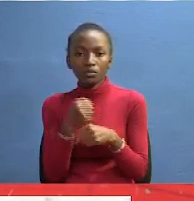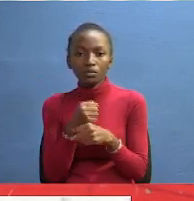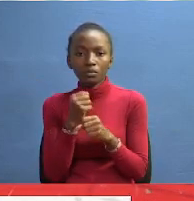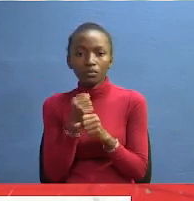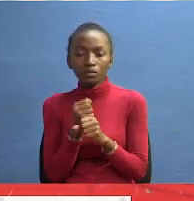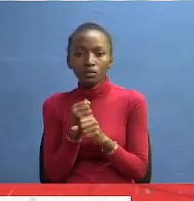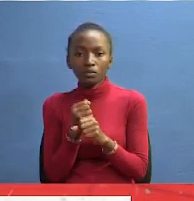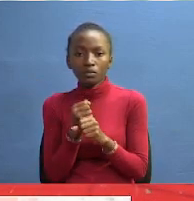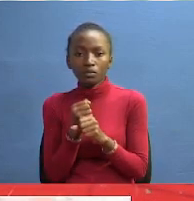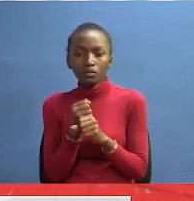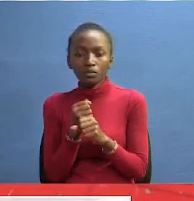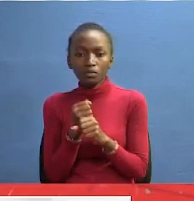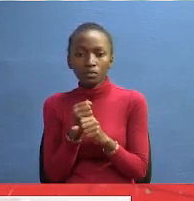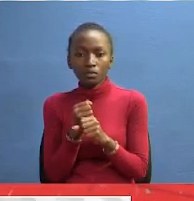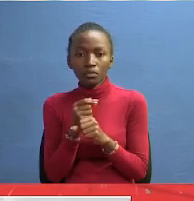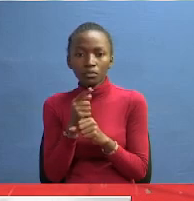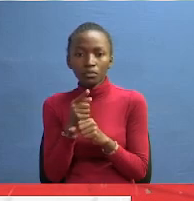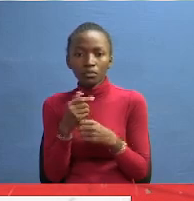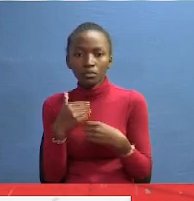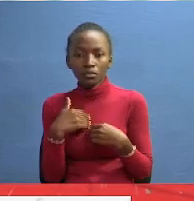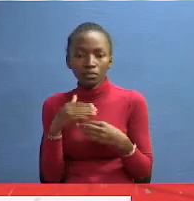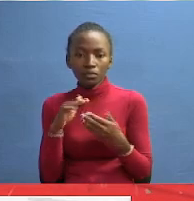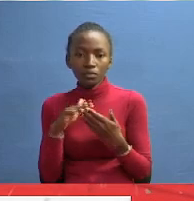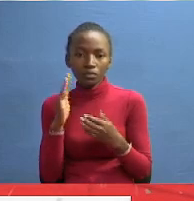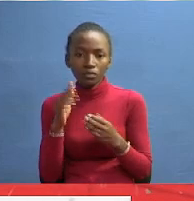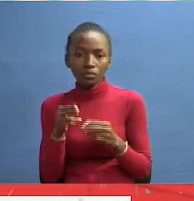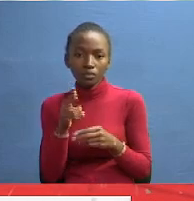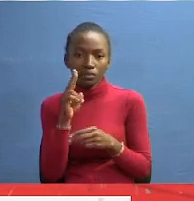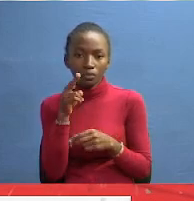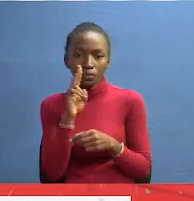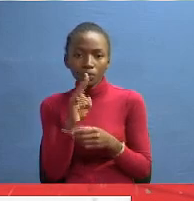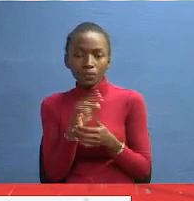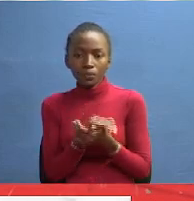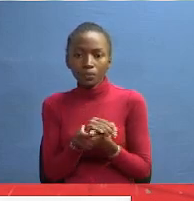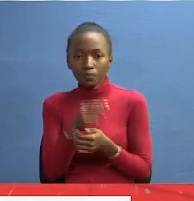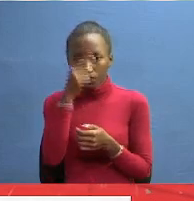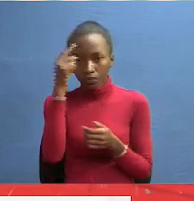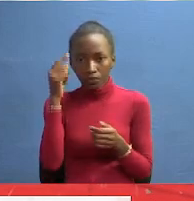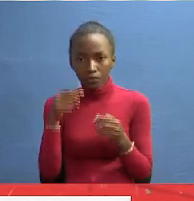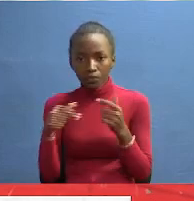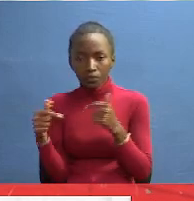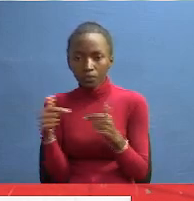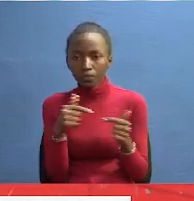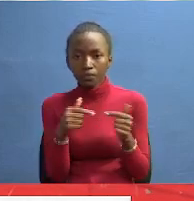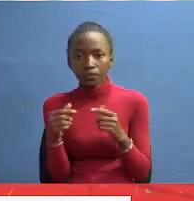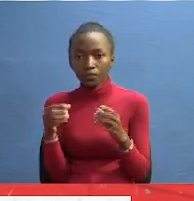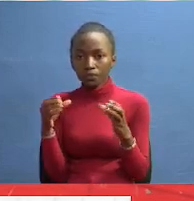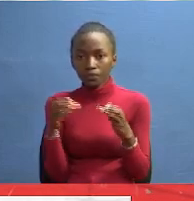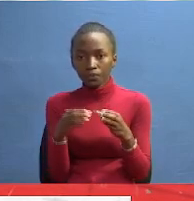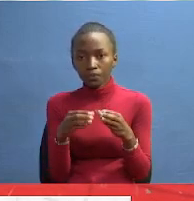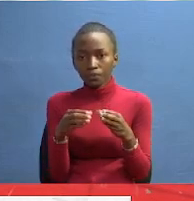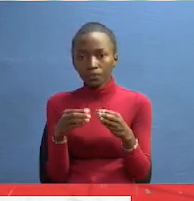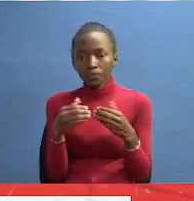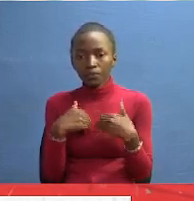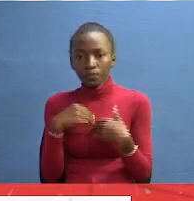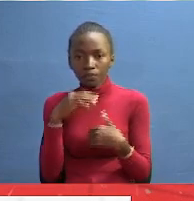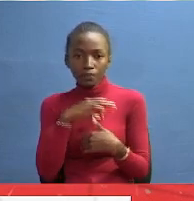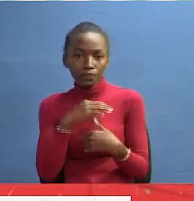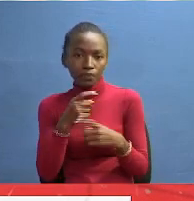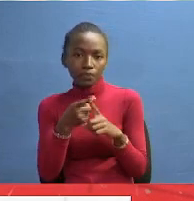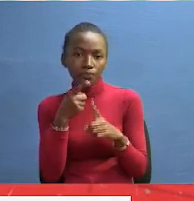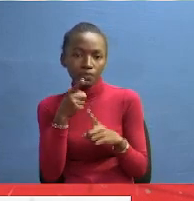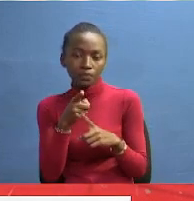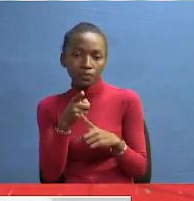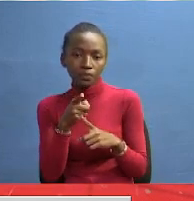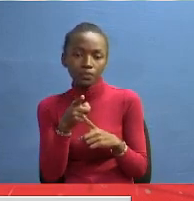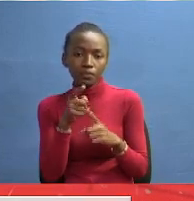with weaponry. So because the militia are also gaining from it, it is basically like it's a win and win take